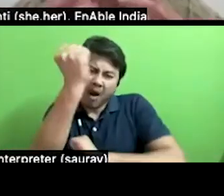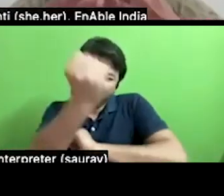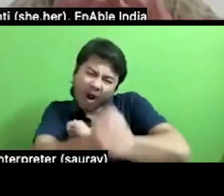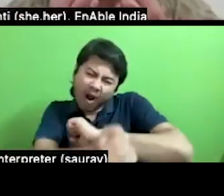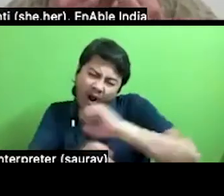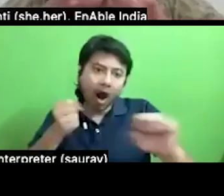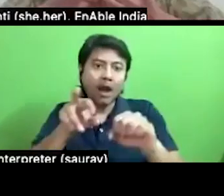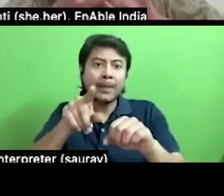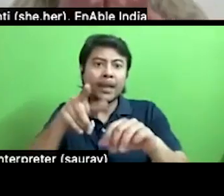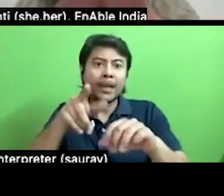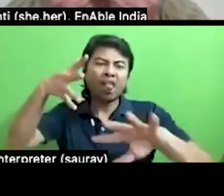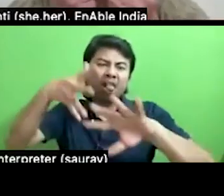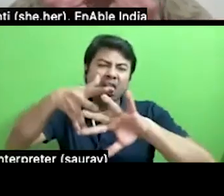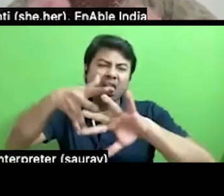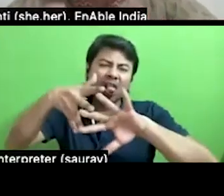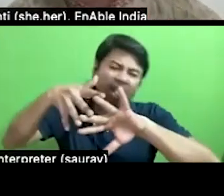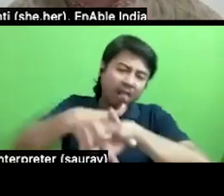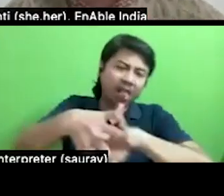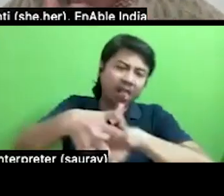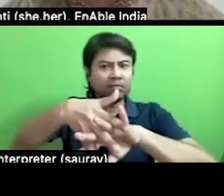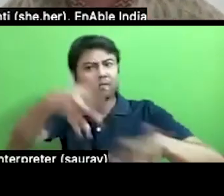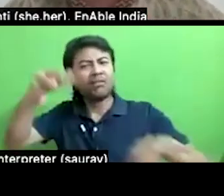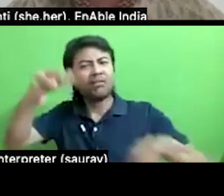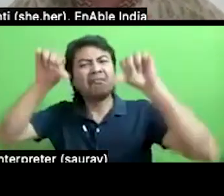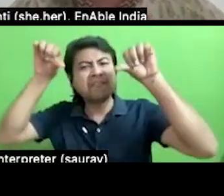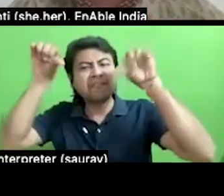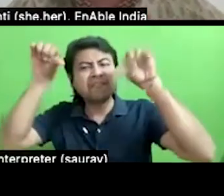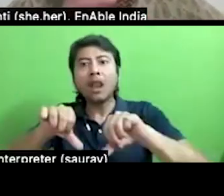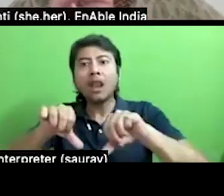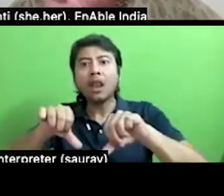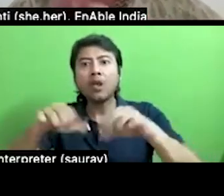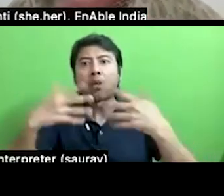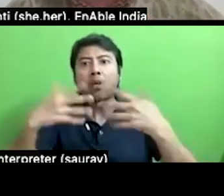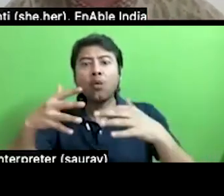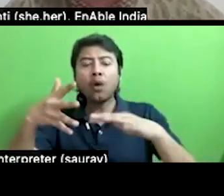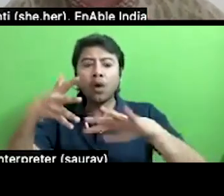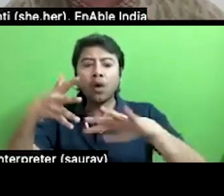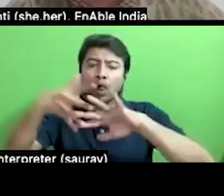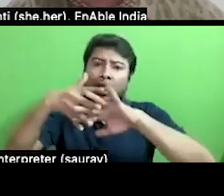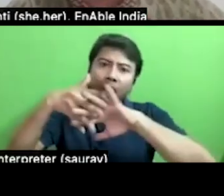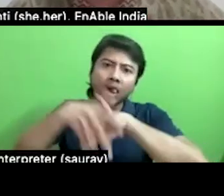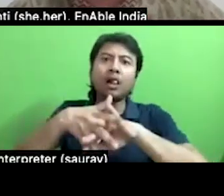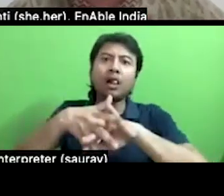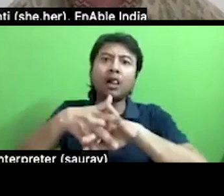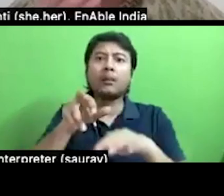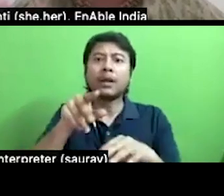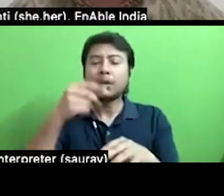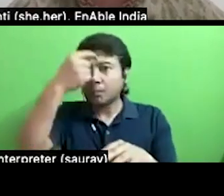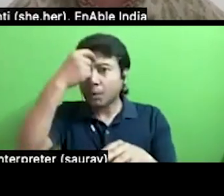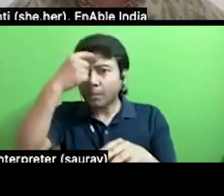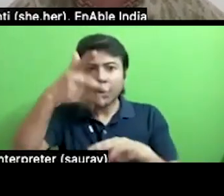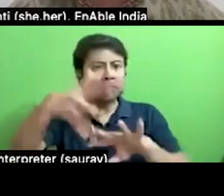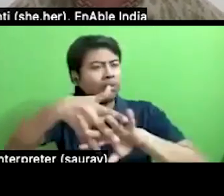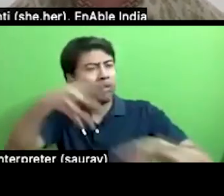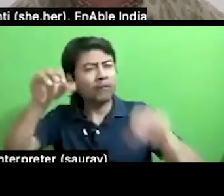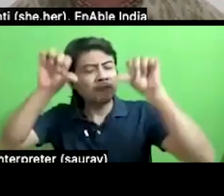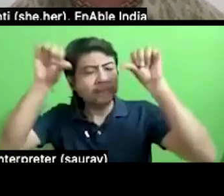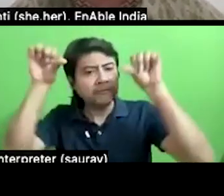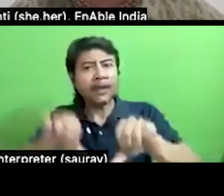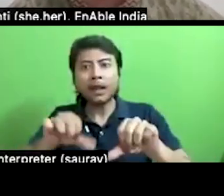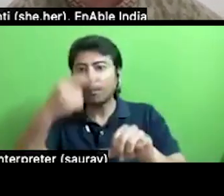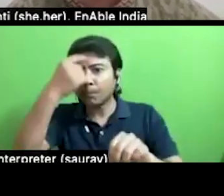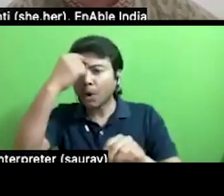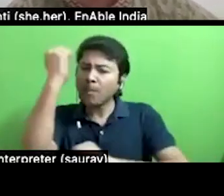is, being caught with roots. So I love that sign, by the way. And we will use disability